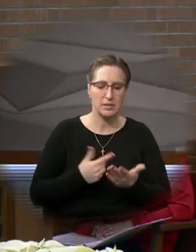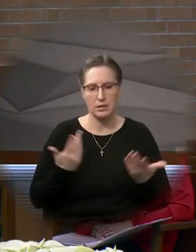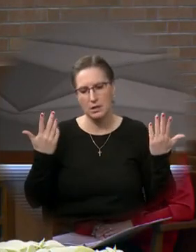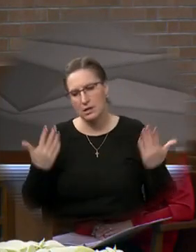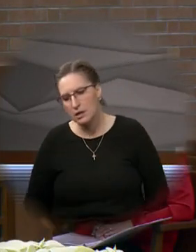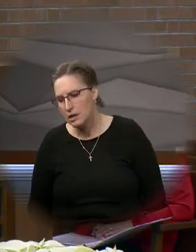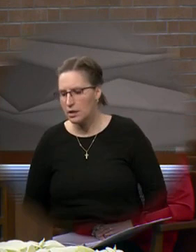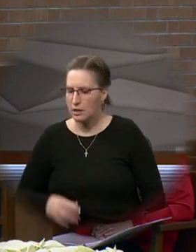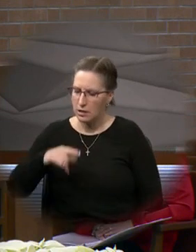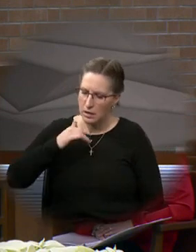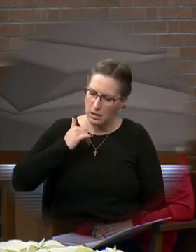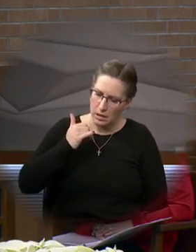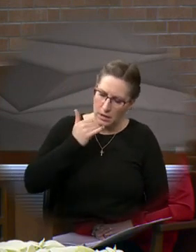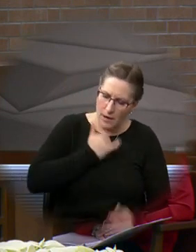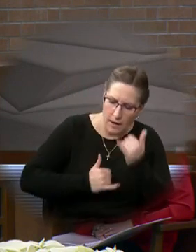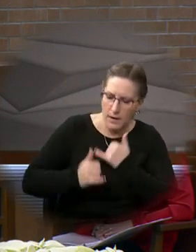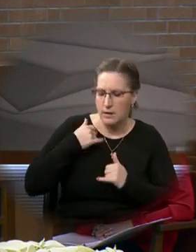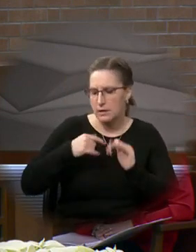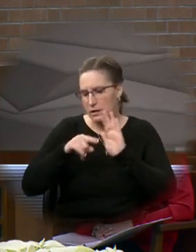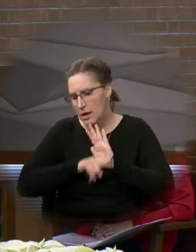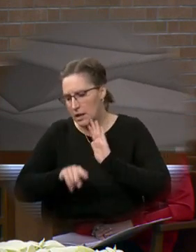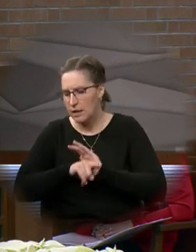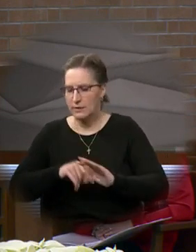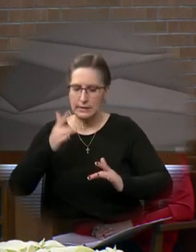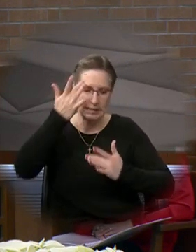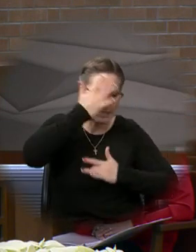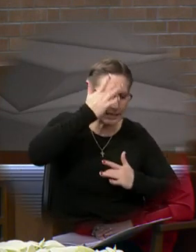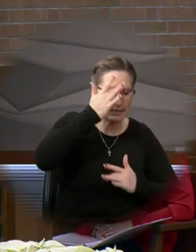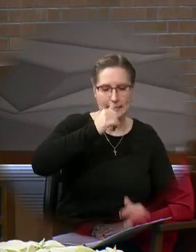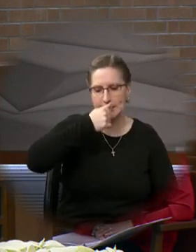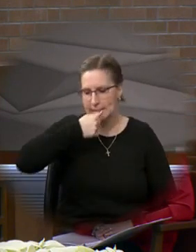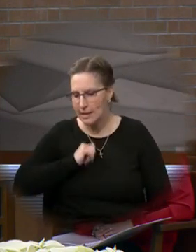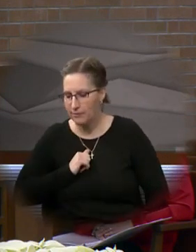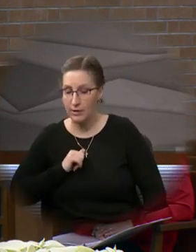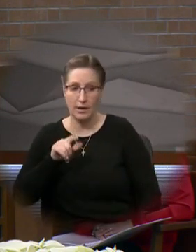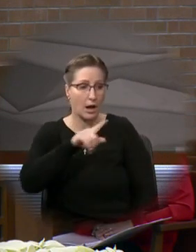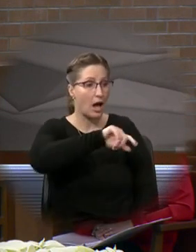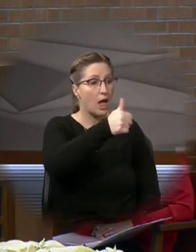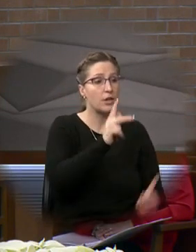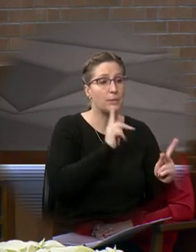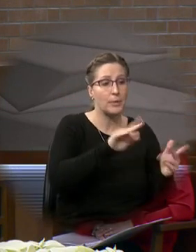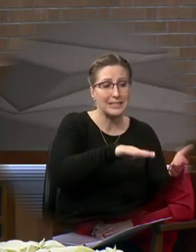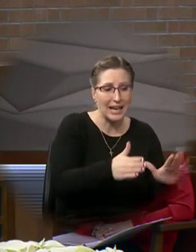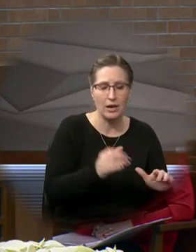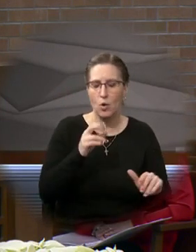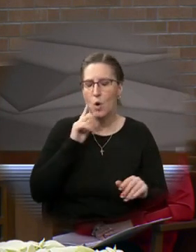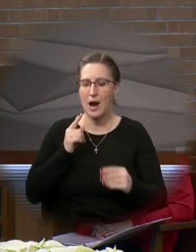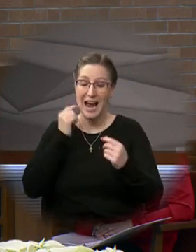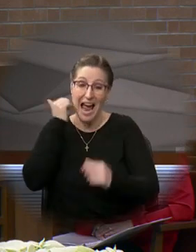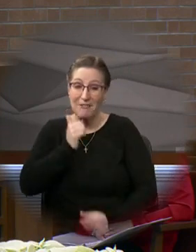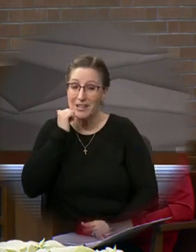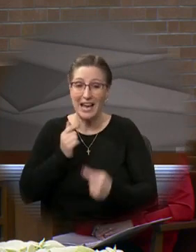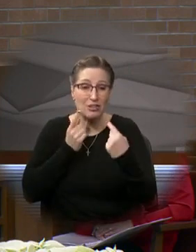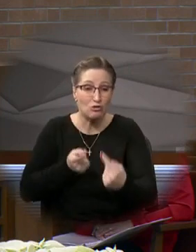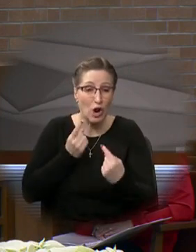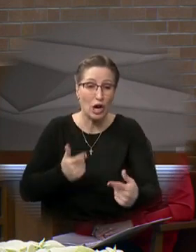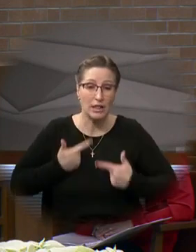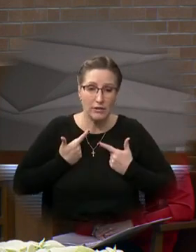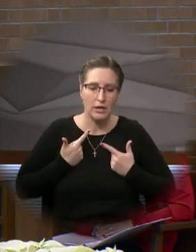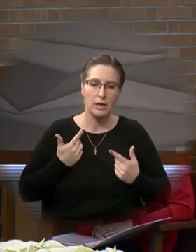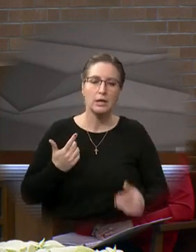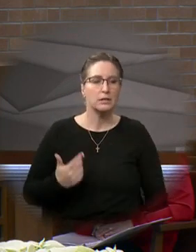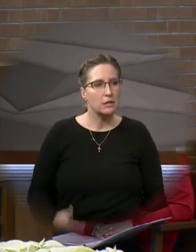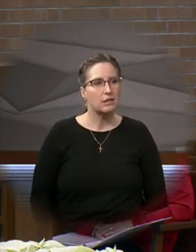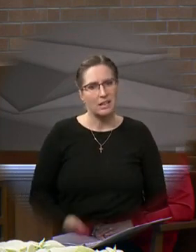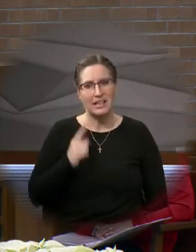by suffering, by sickness, by the death of loved ones, by just the daily struggle of living. Life can wear us